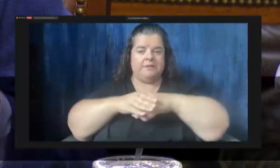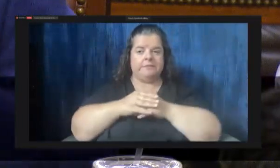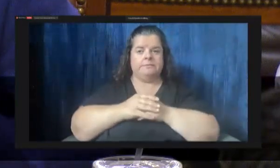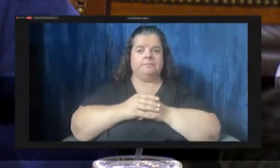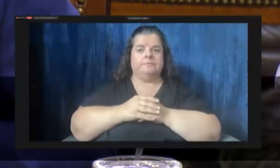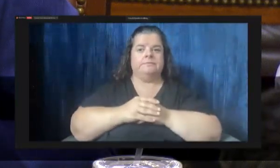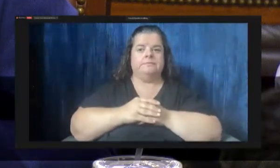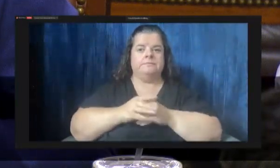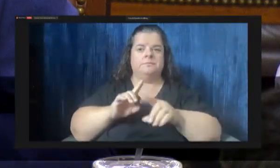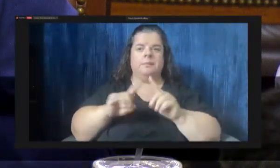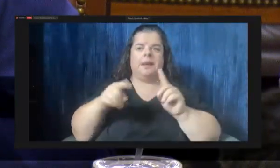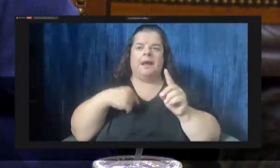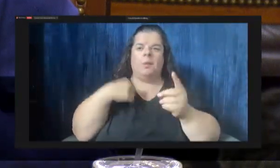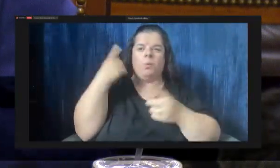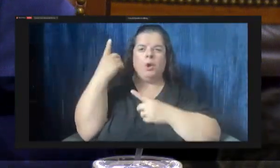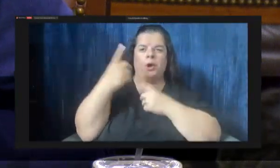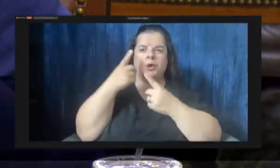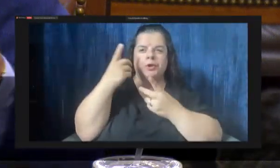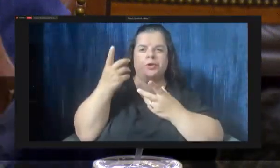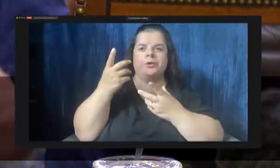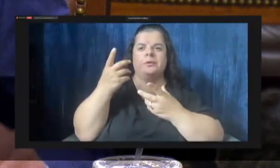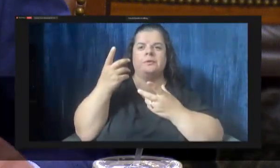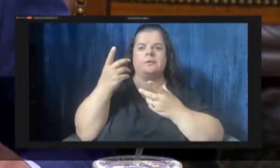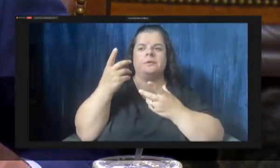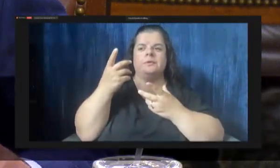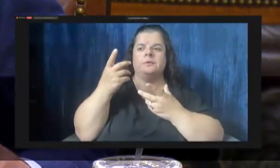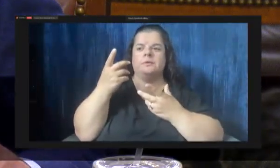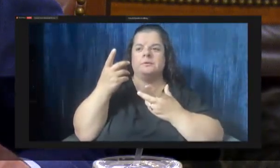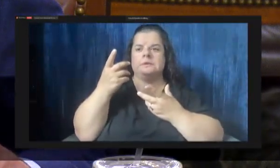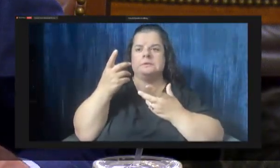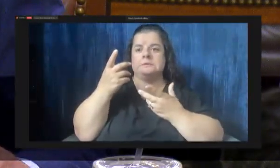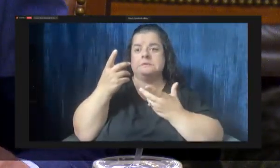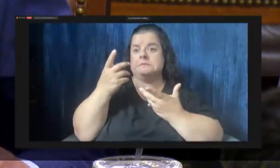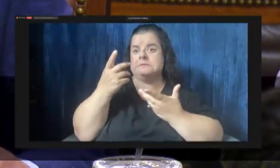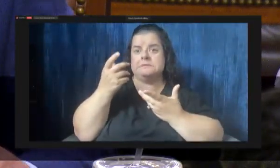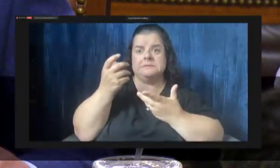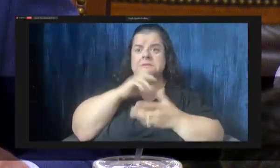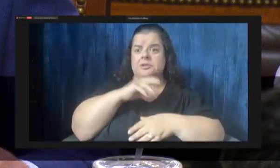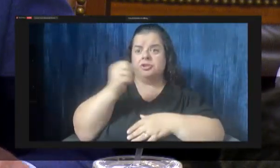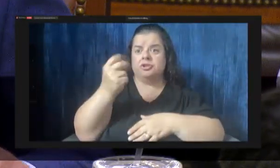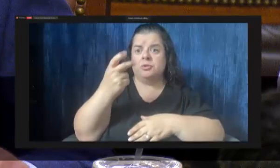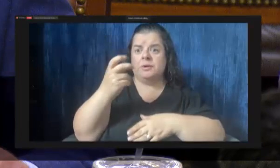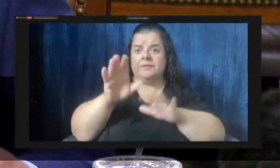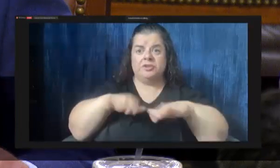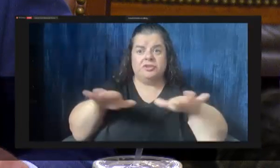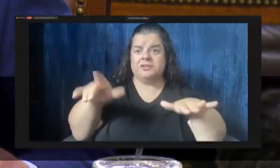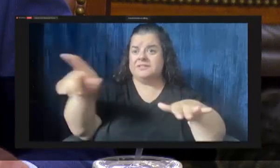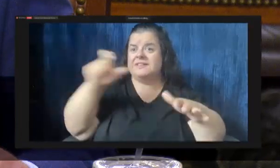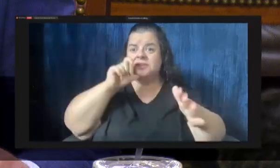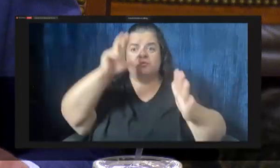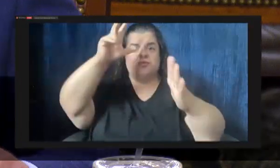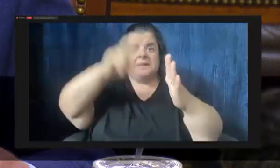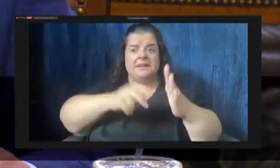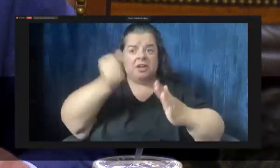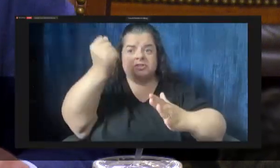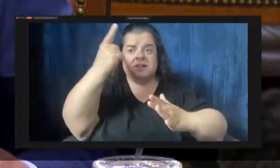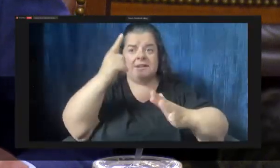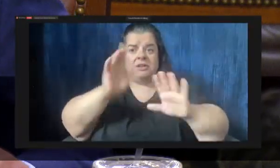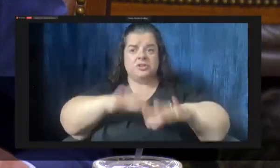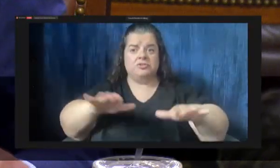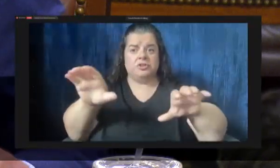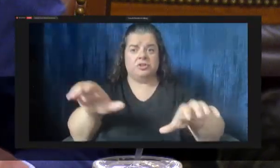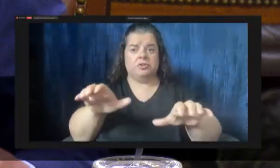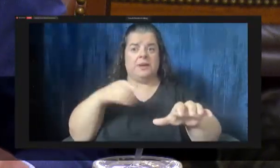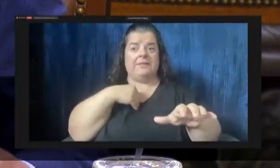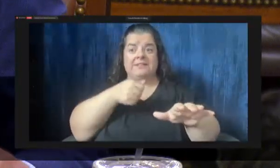But I just wonder, like, what's to keep a 12-year-old kid who doesn't read up on what the city's doing and has a secret way